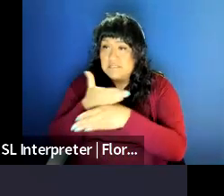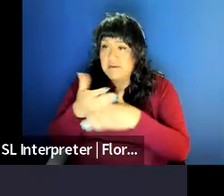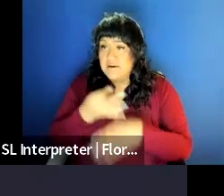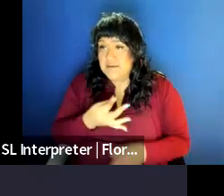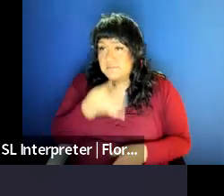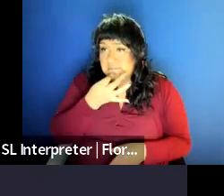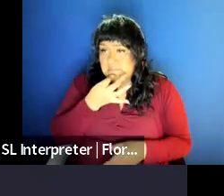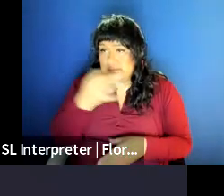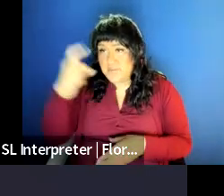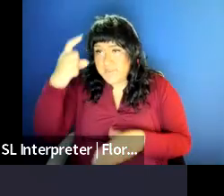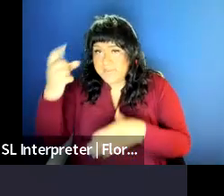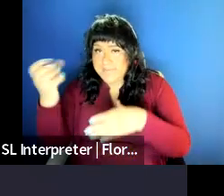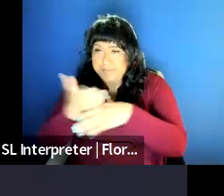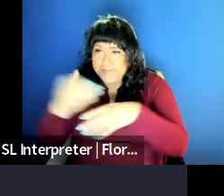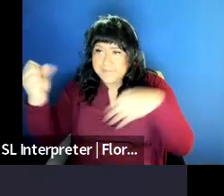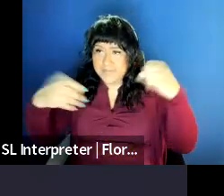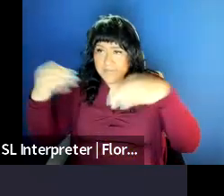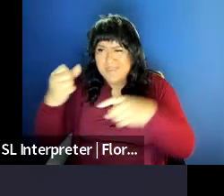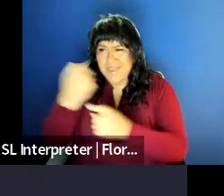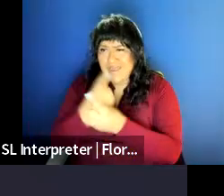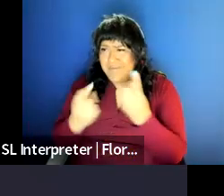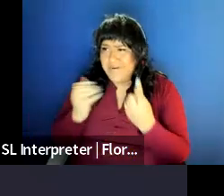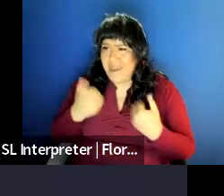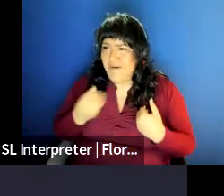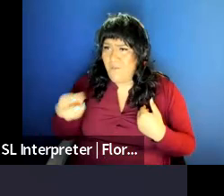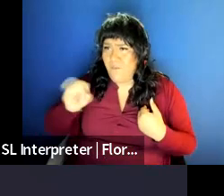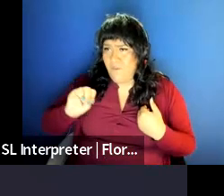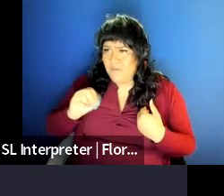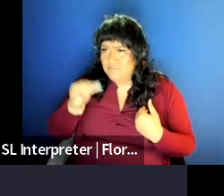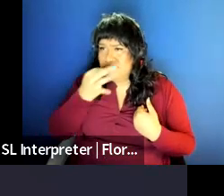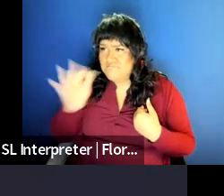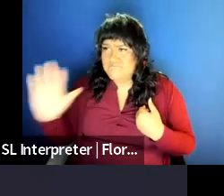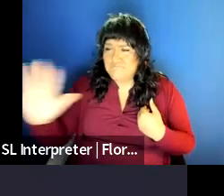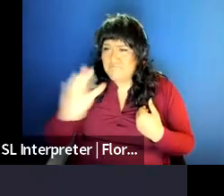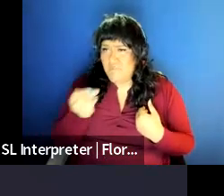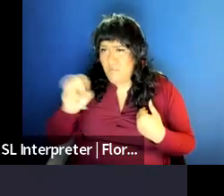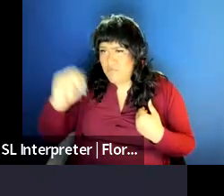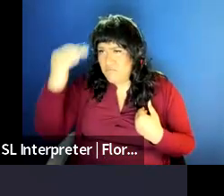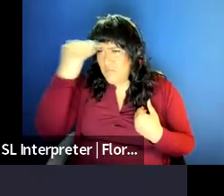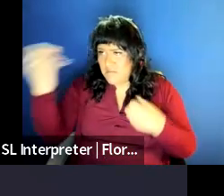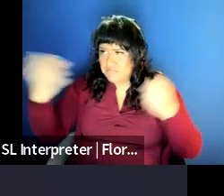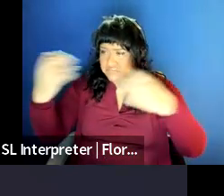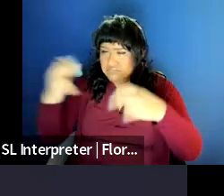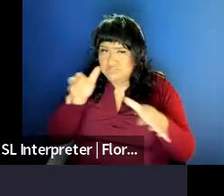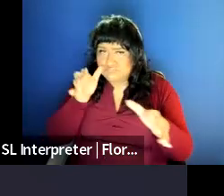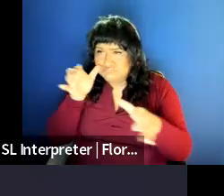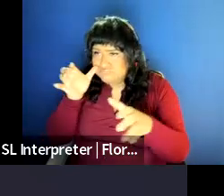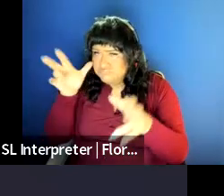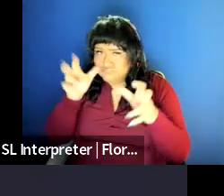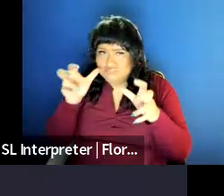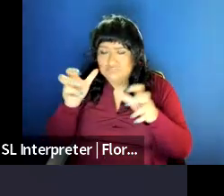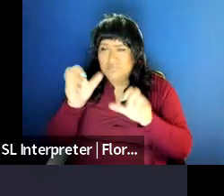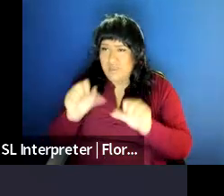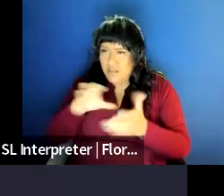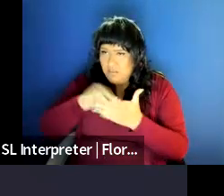wisdom. Everyone brings their own expertise to the conversation. We can all gain from and respect each other's various